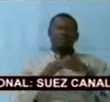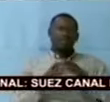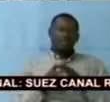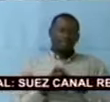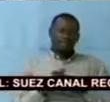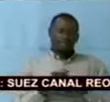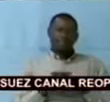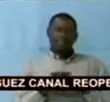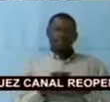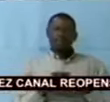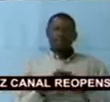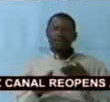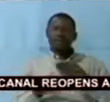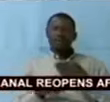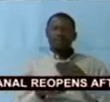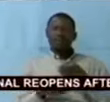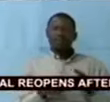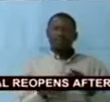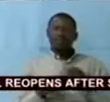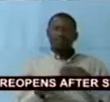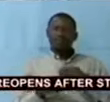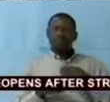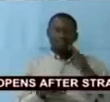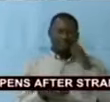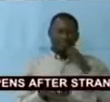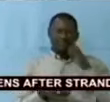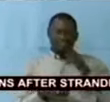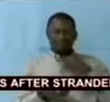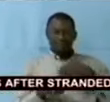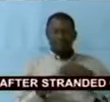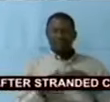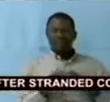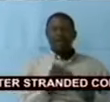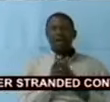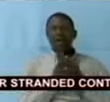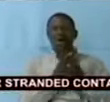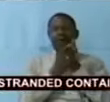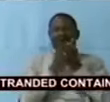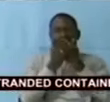I had to improvise to get myself out of the vehicle.